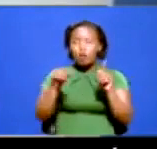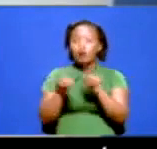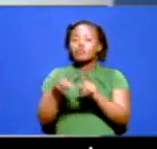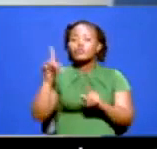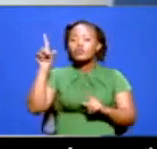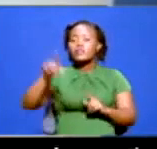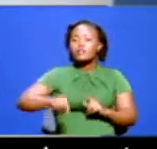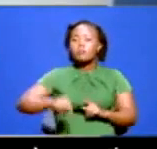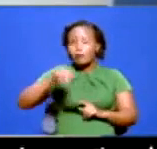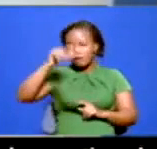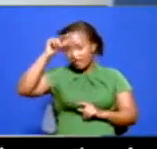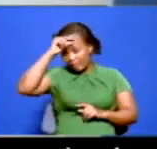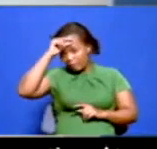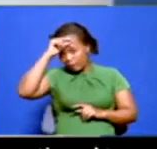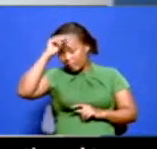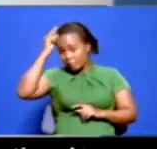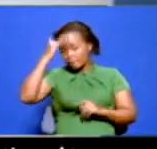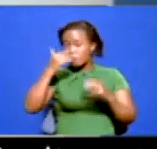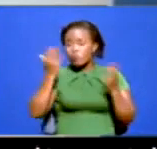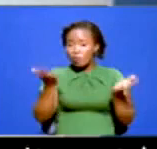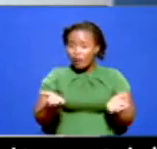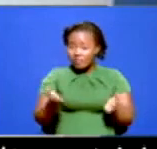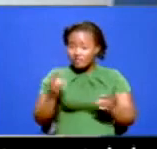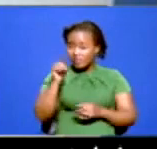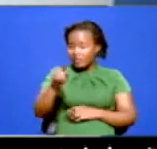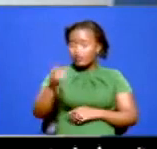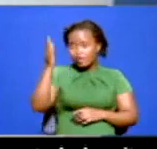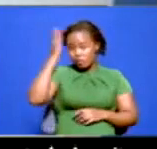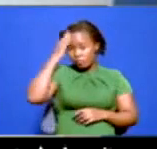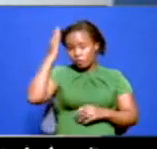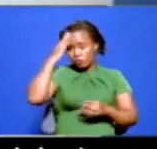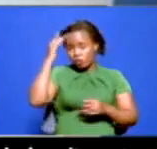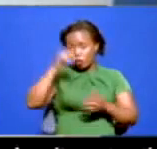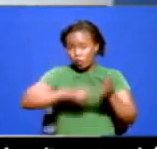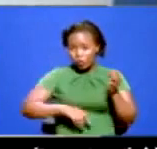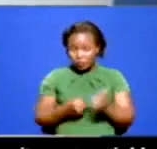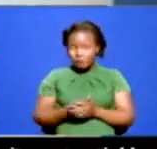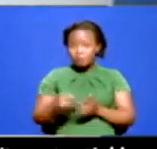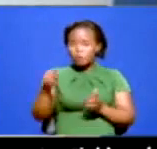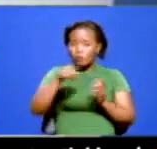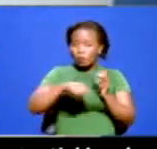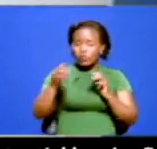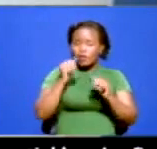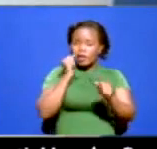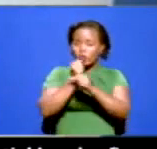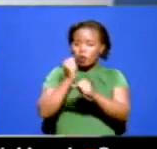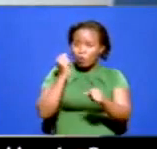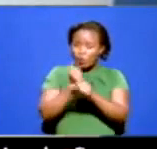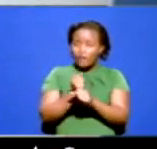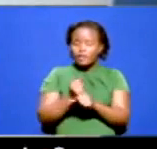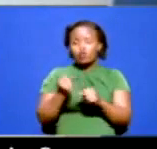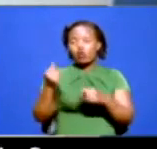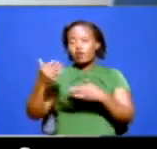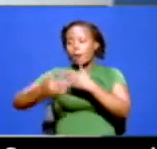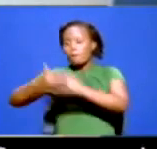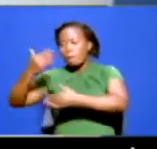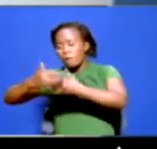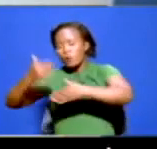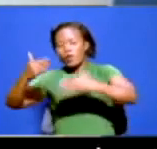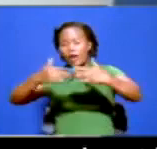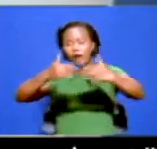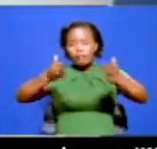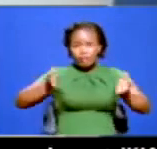government, because you will know that we are working on this border fence